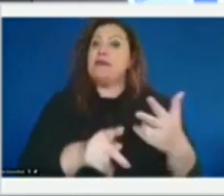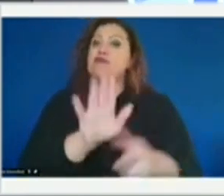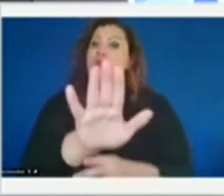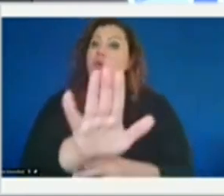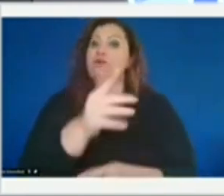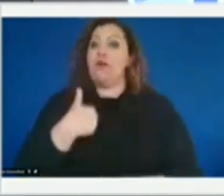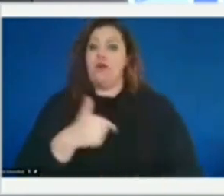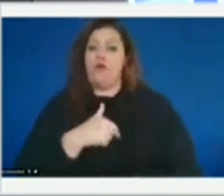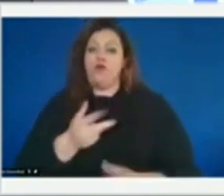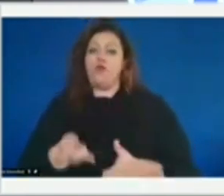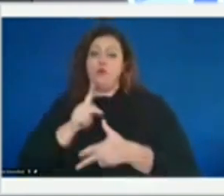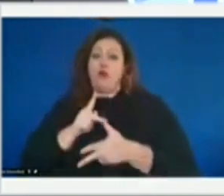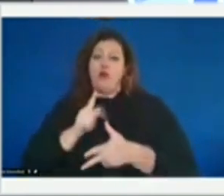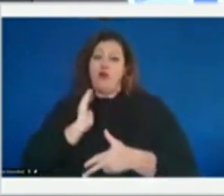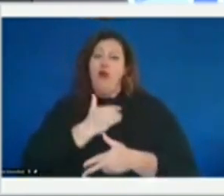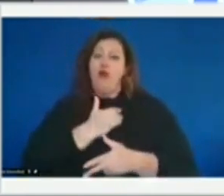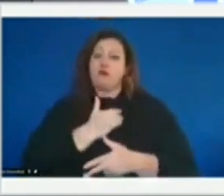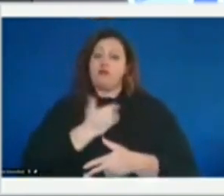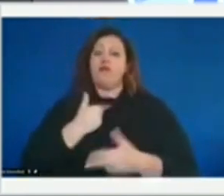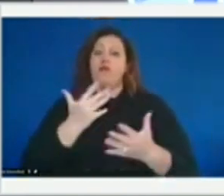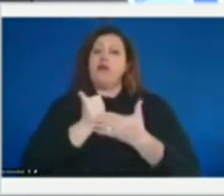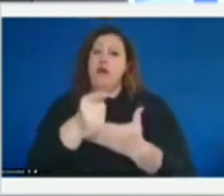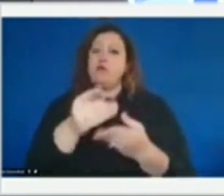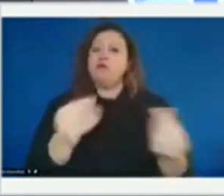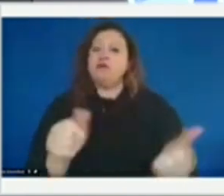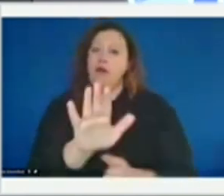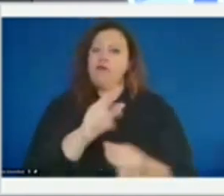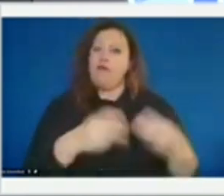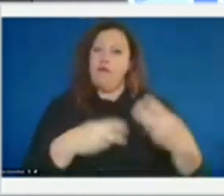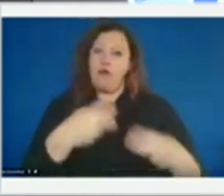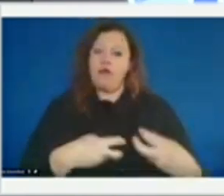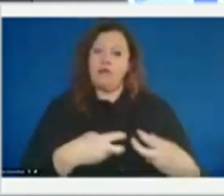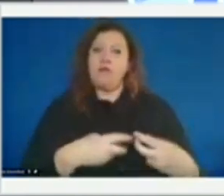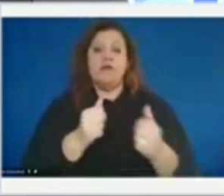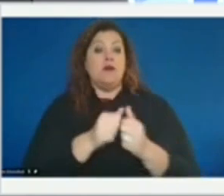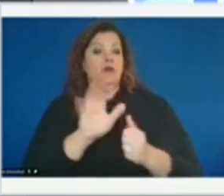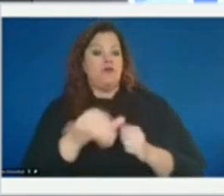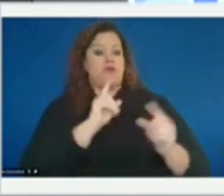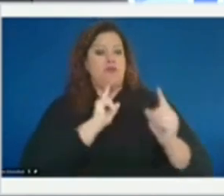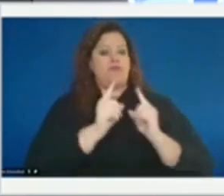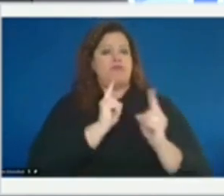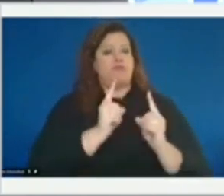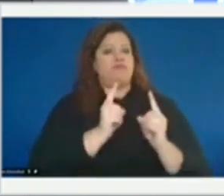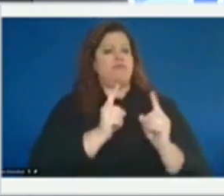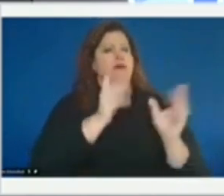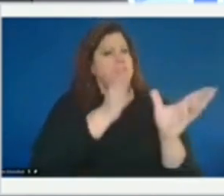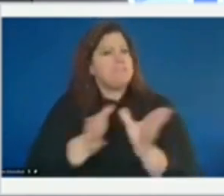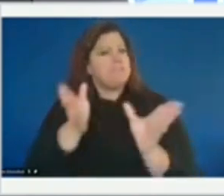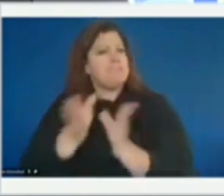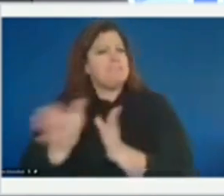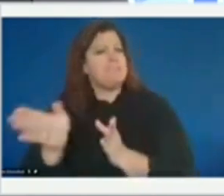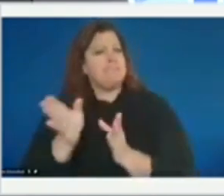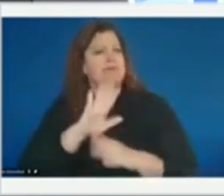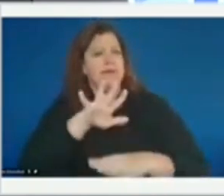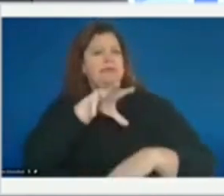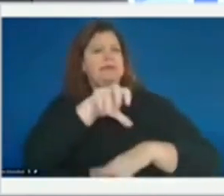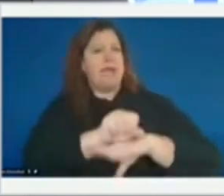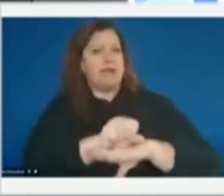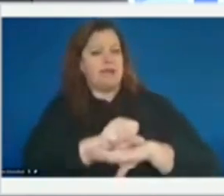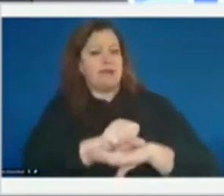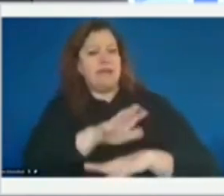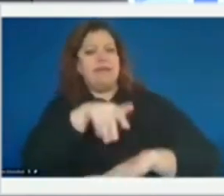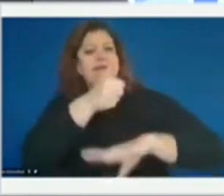us, and we want to help you solve those problems. By making those conversations intentional, scheduled, setting shared